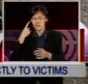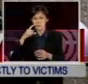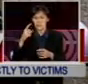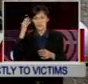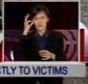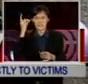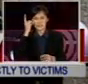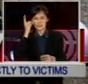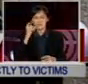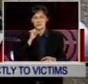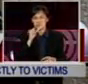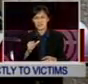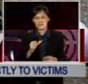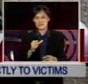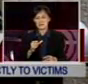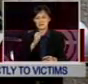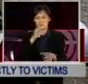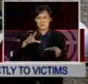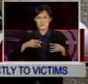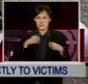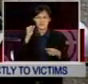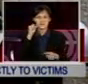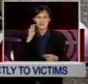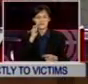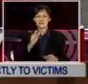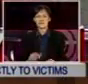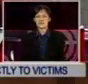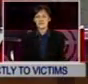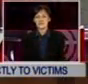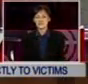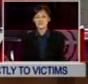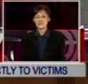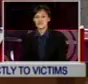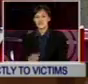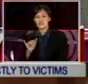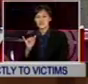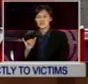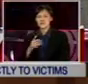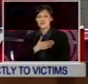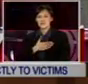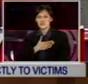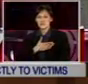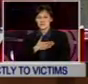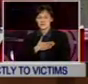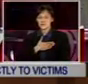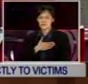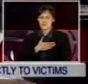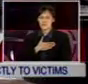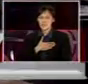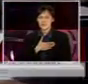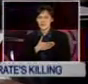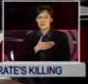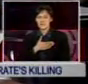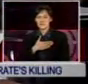Drilon. May I be heard, Mr. President? Yes, please. Our earlier manifestation,